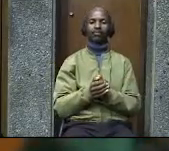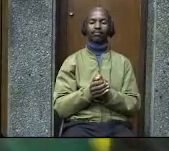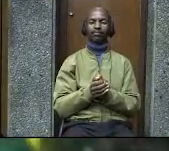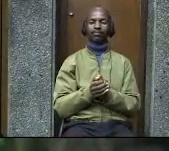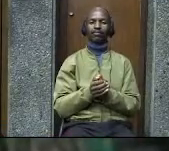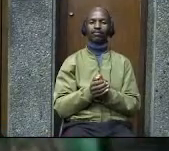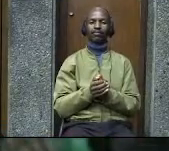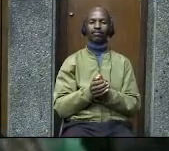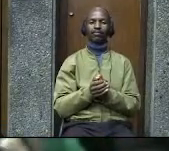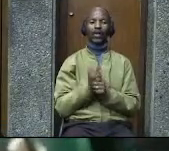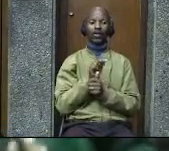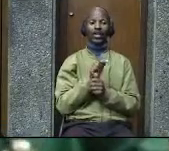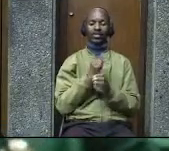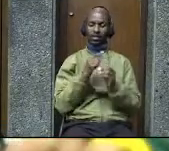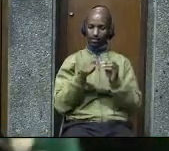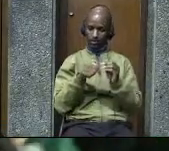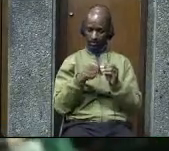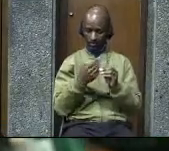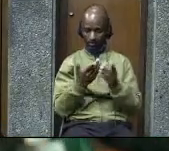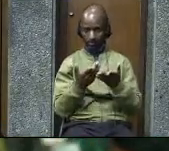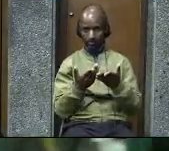is about